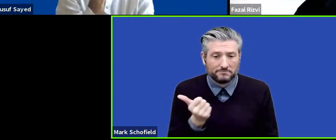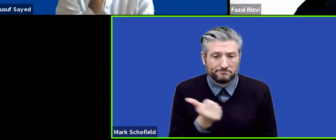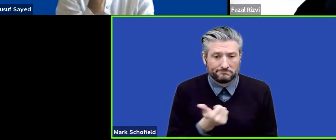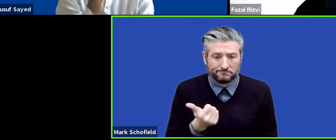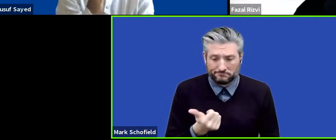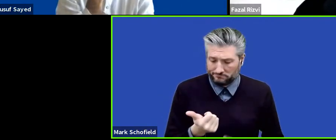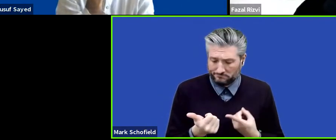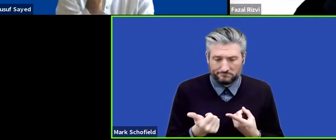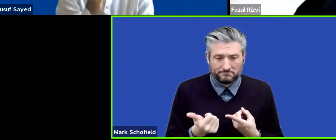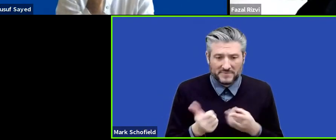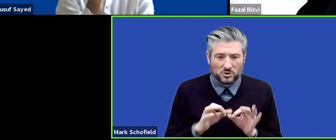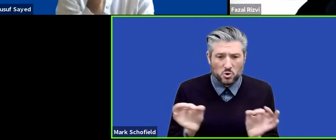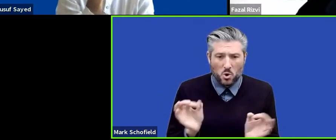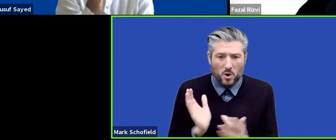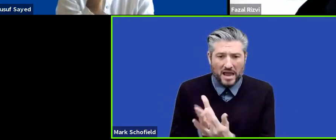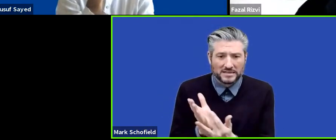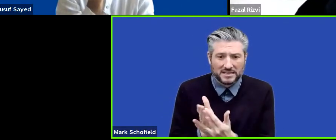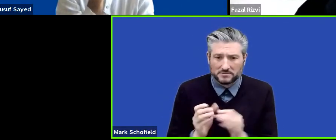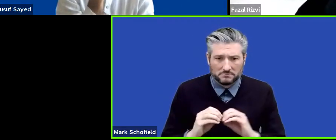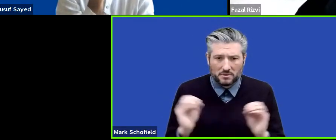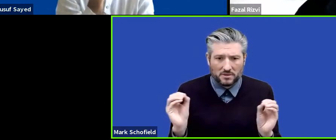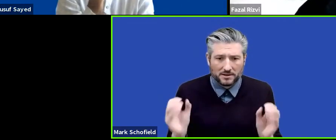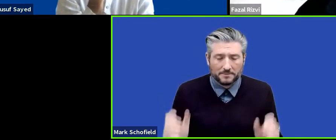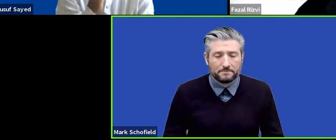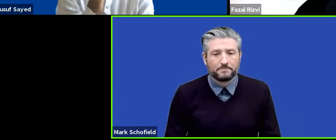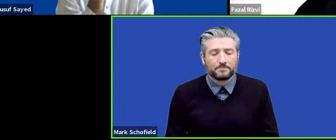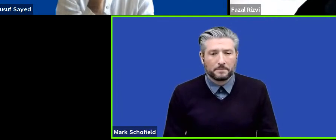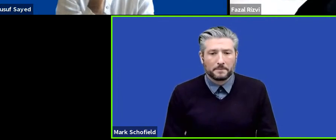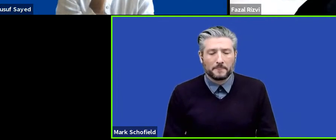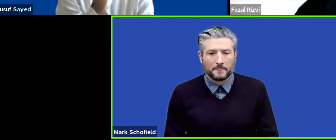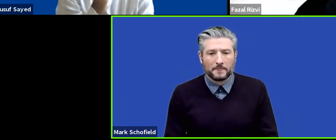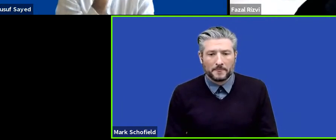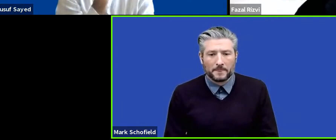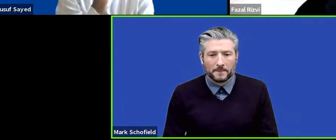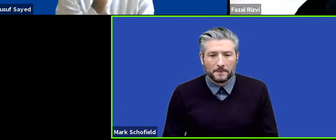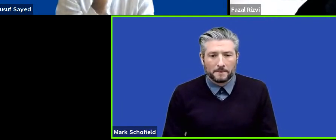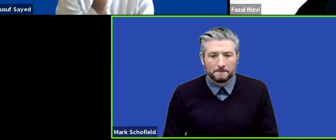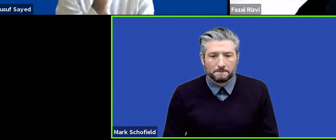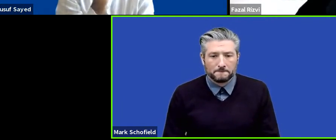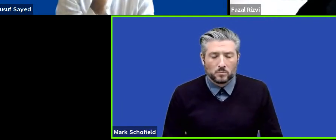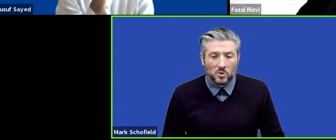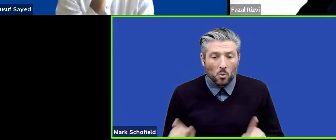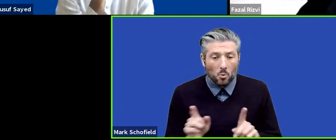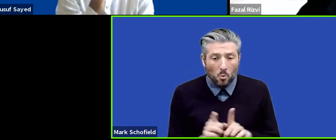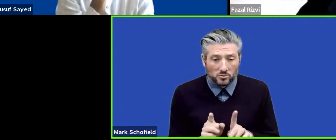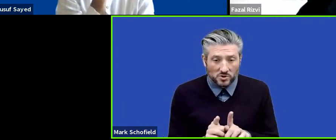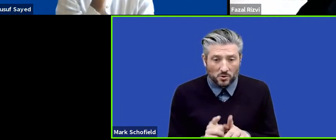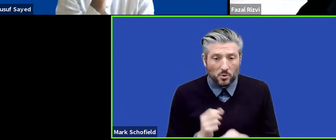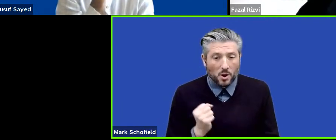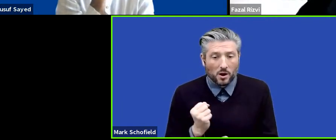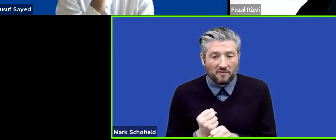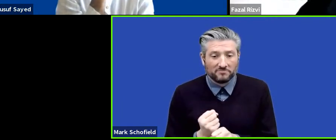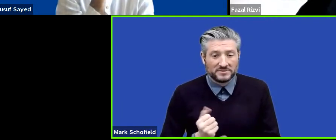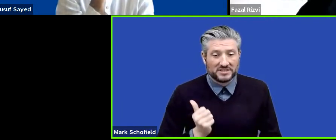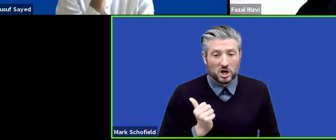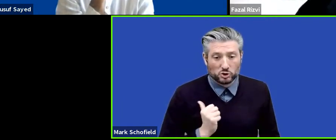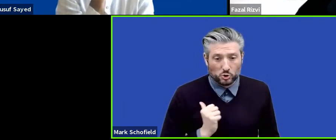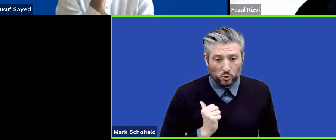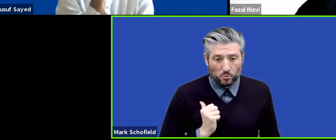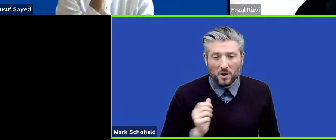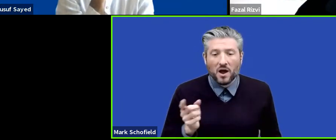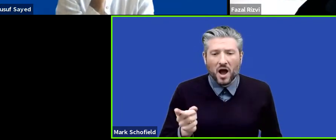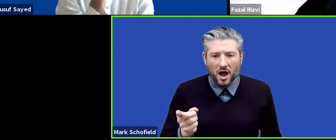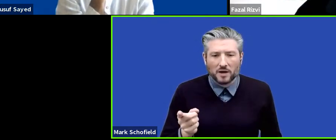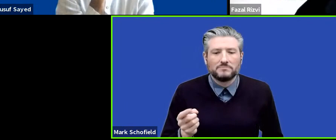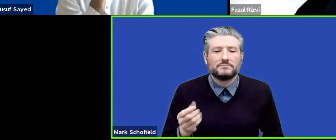of online learning also were predicated on the economically secured rather than